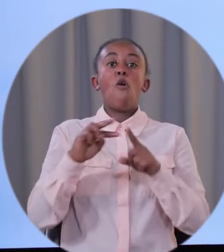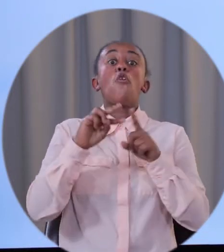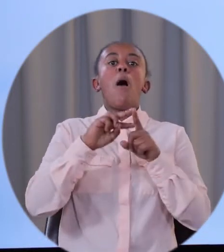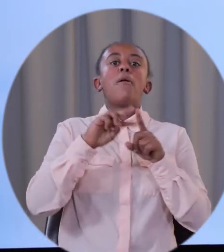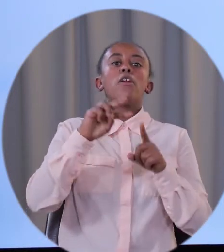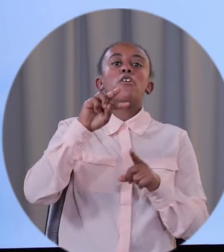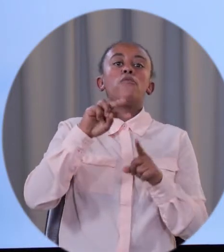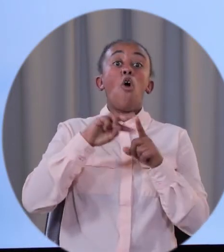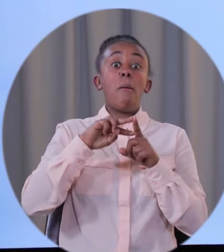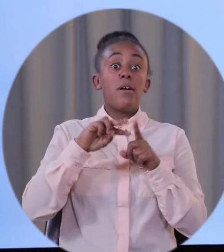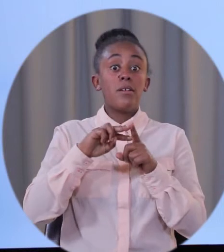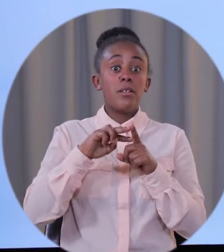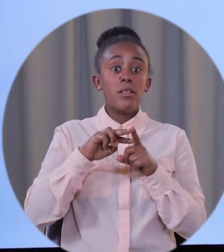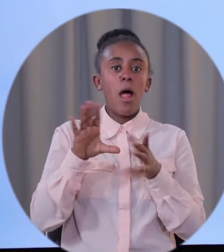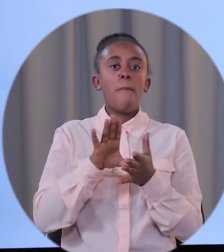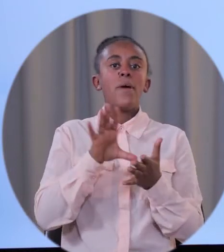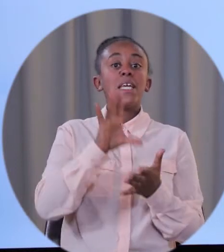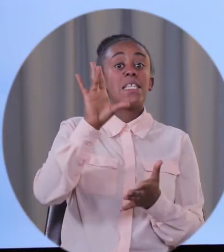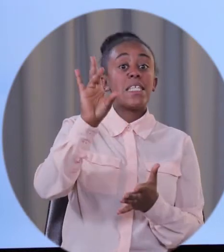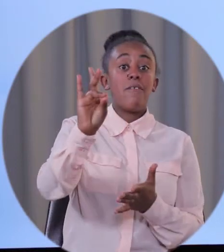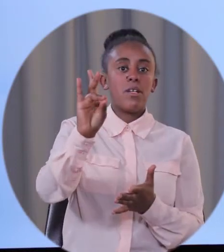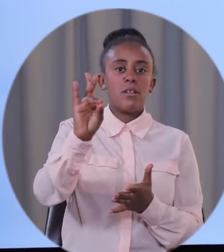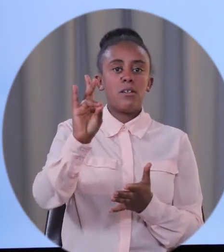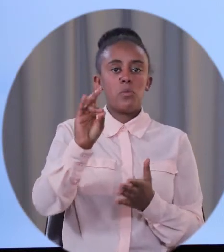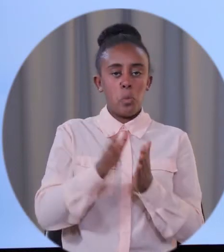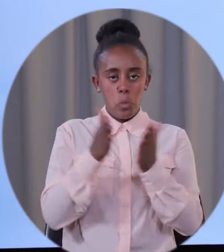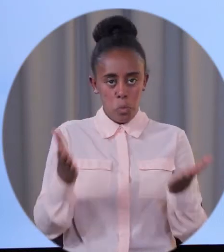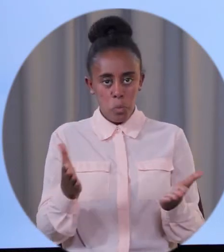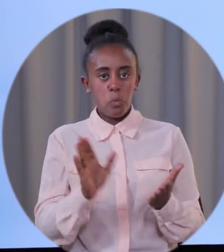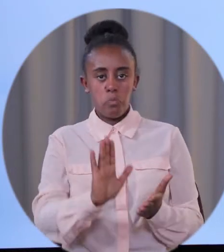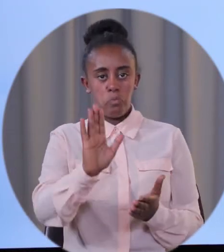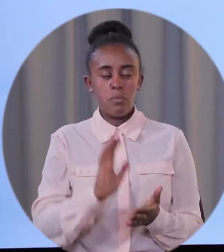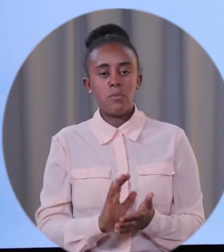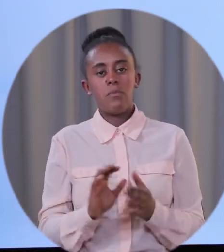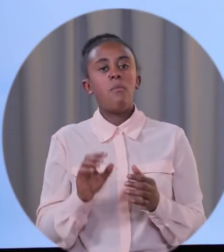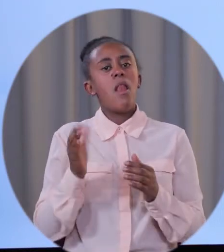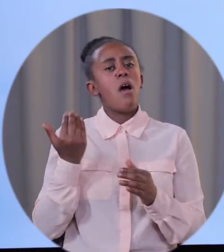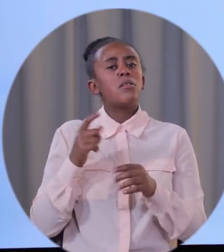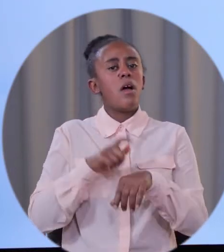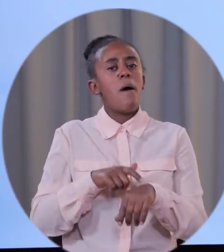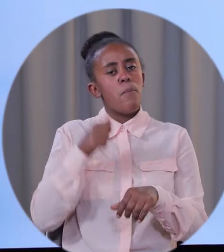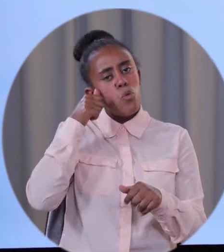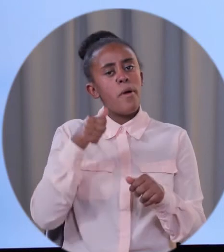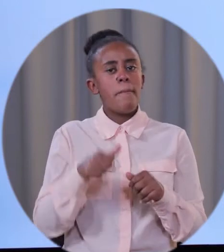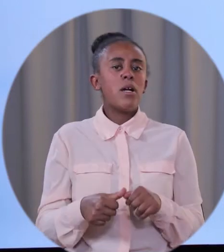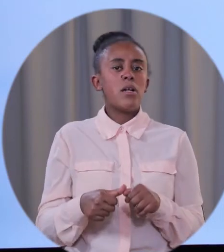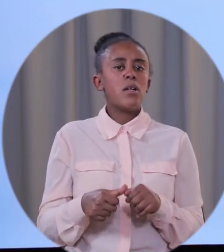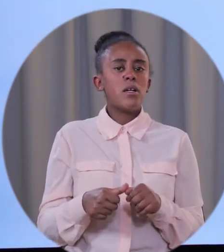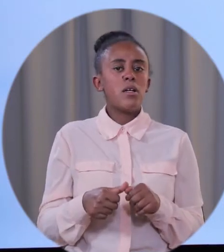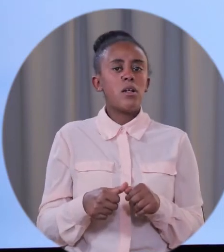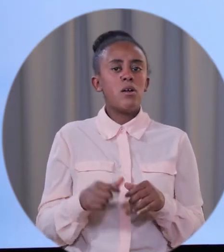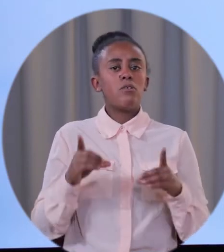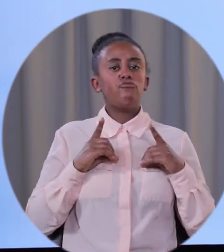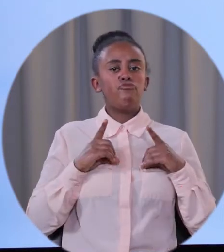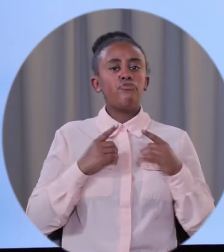vocabulary, and it is page 7 on your textbook. Last time, you remembered we have